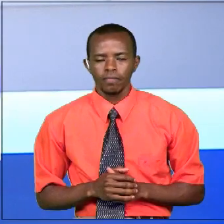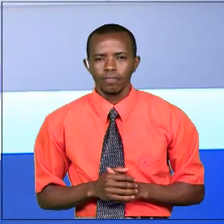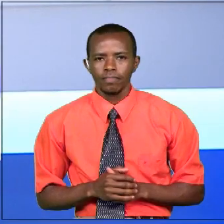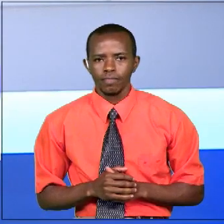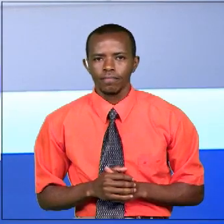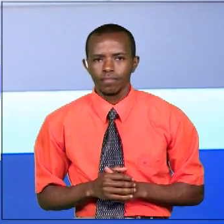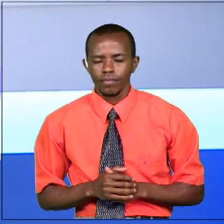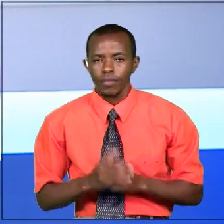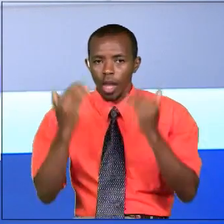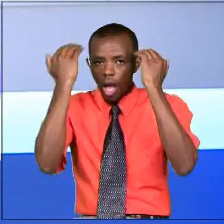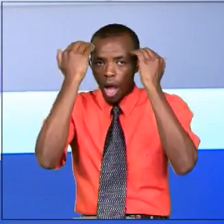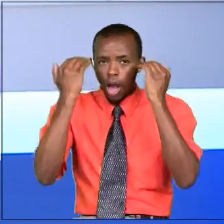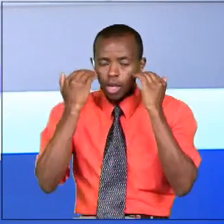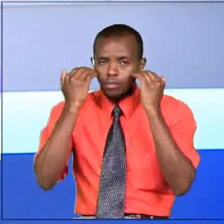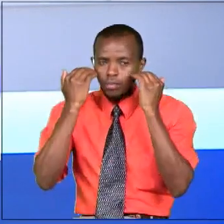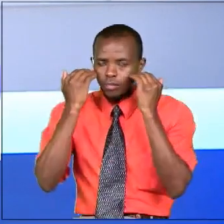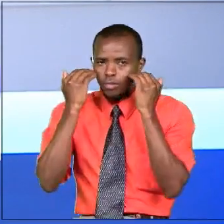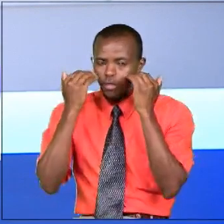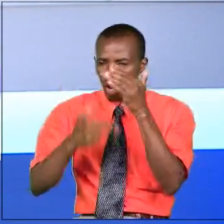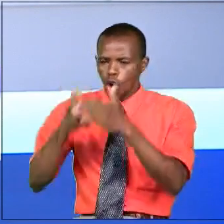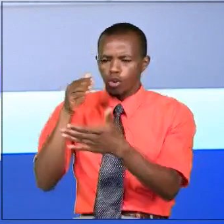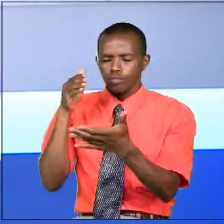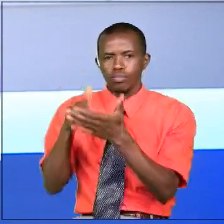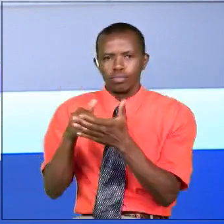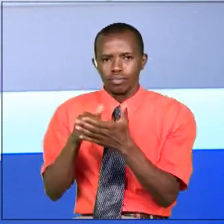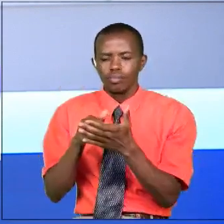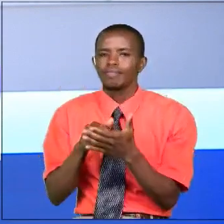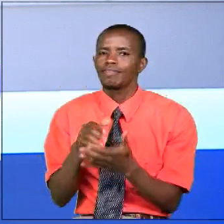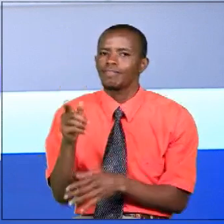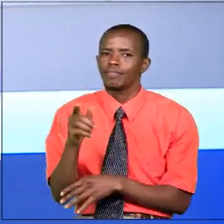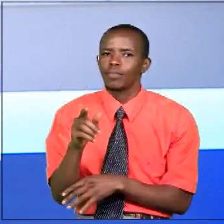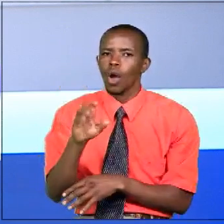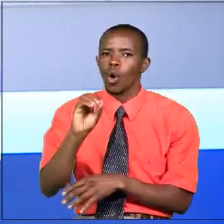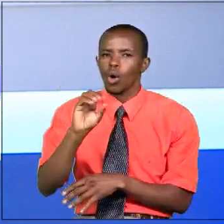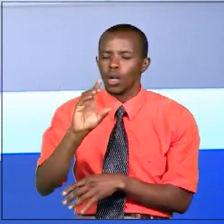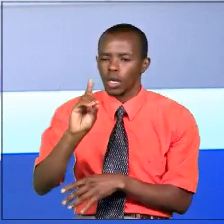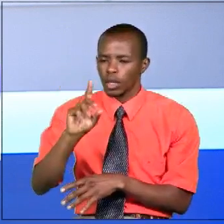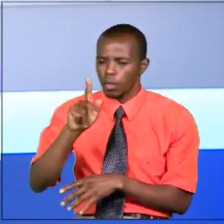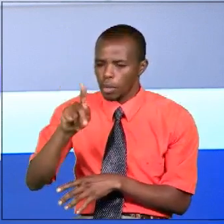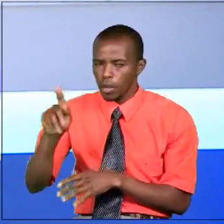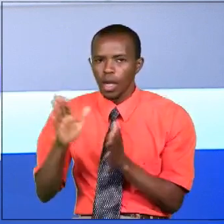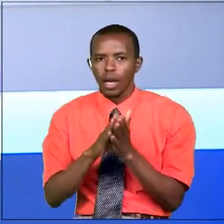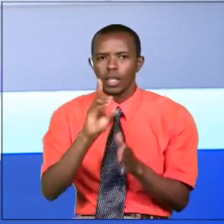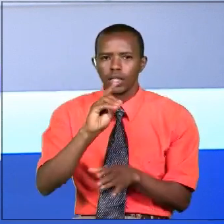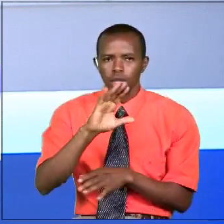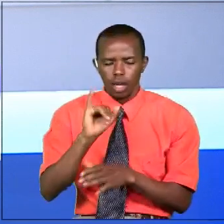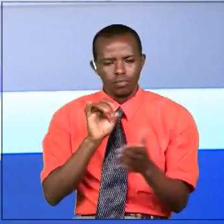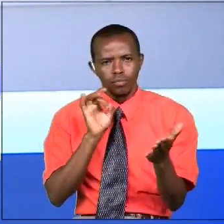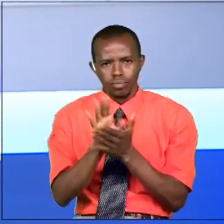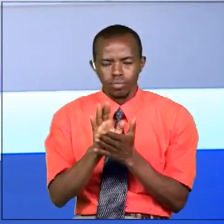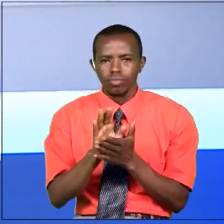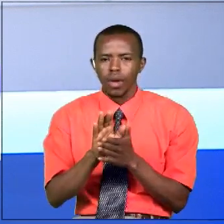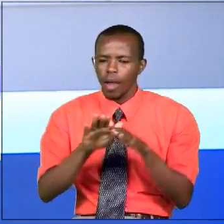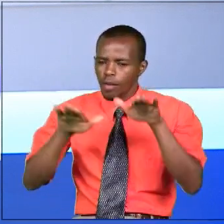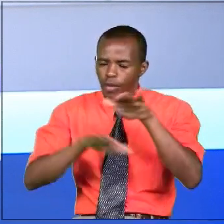High Court has quashed a petition filed by the Office of the Director of Public Prosecutions and the Directorate of Criminal Investigations for removal of Deputy Chief